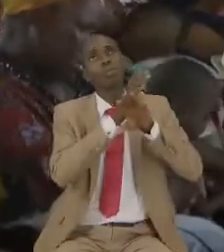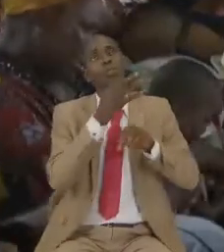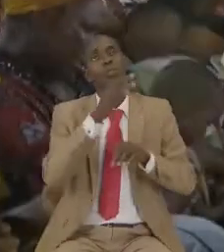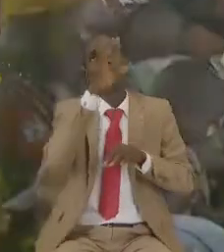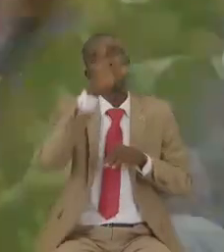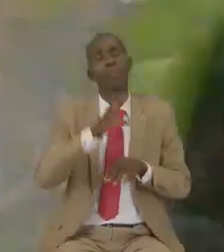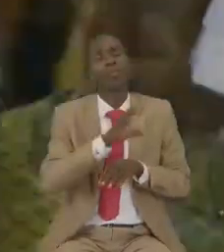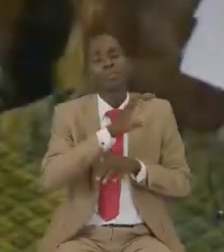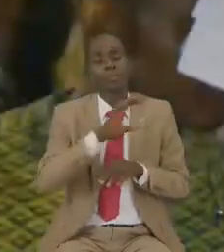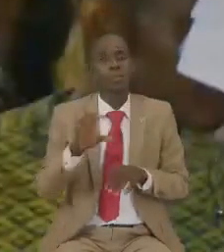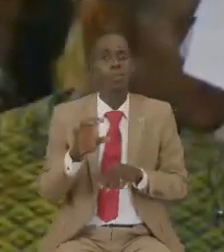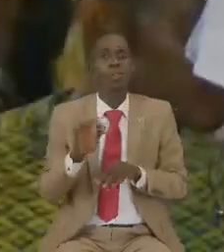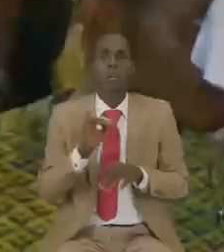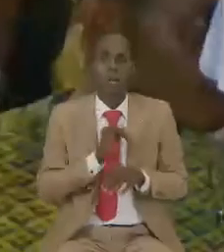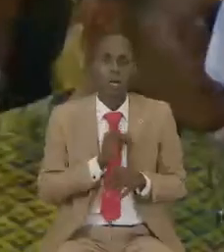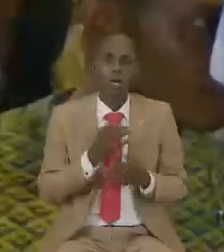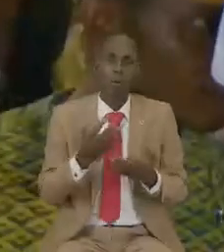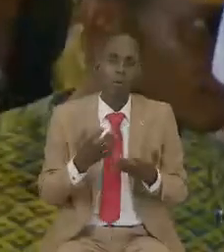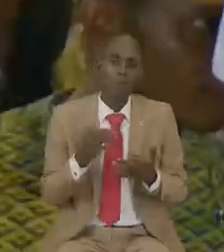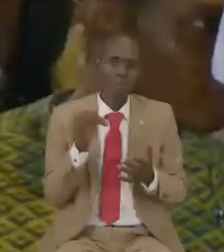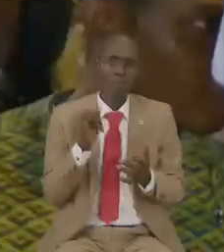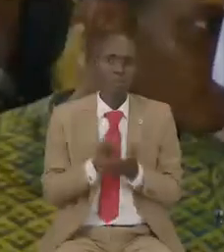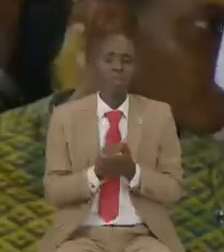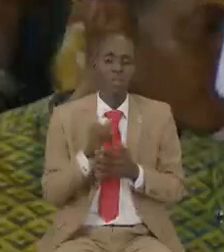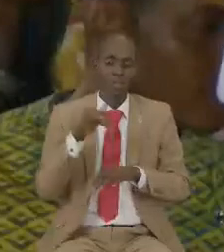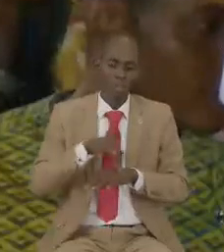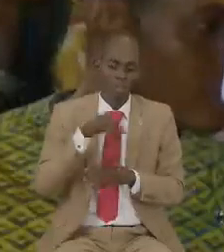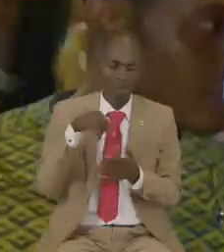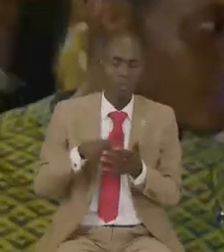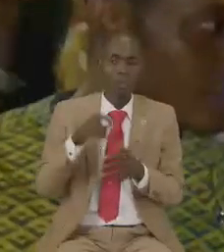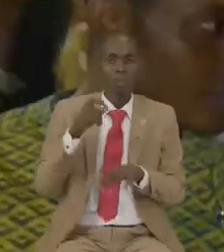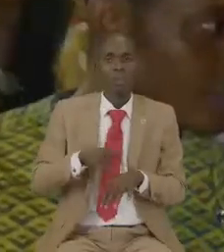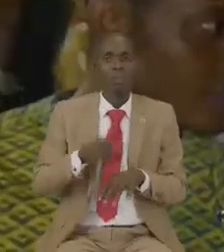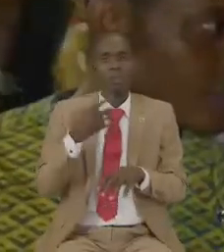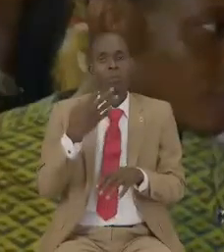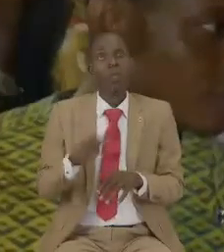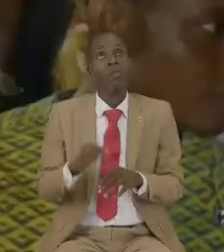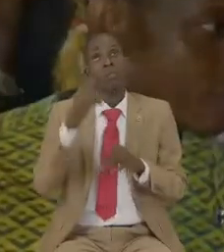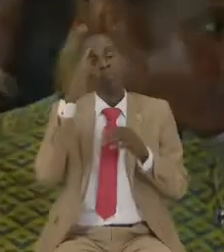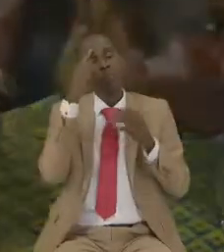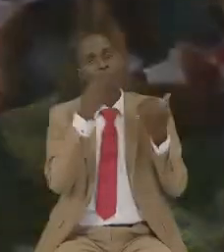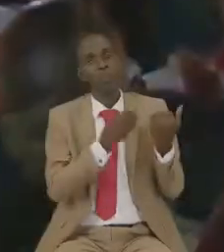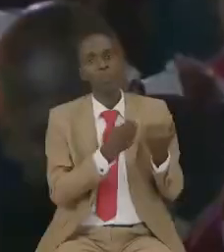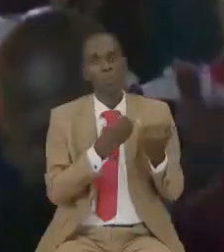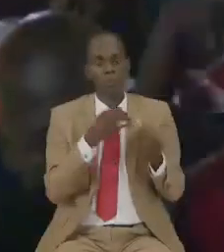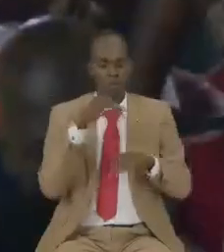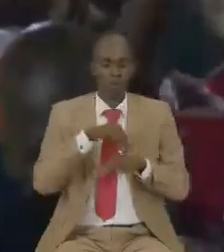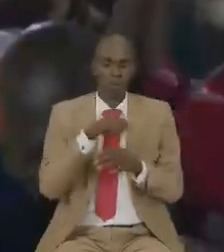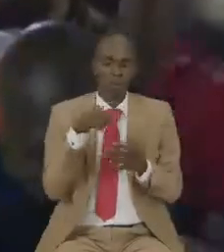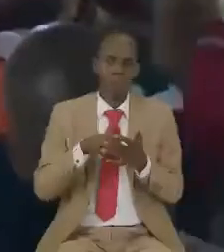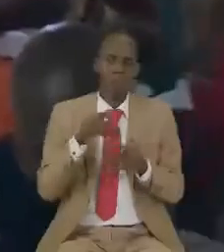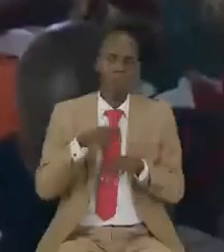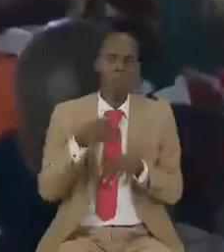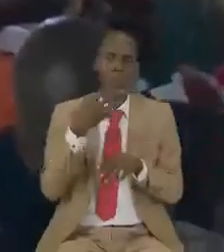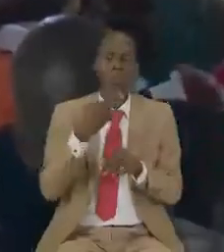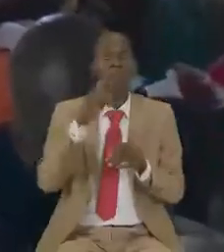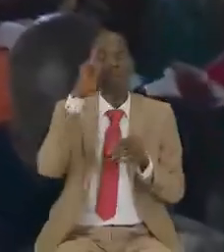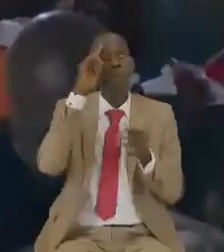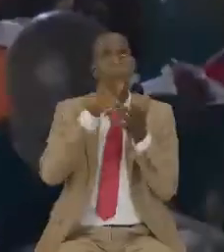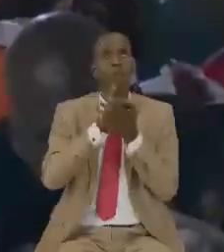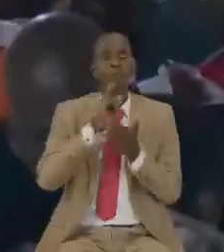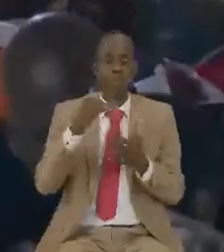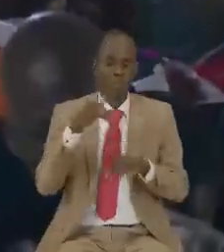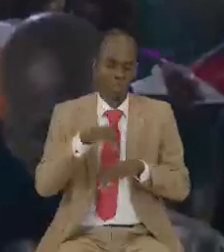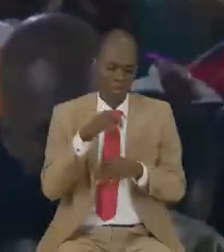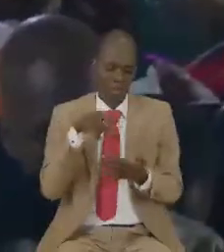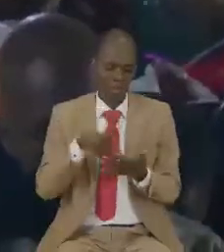want that at this time of faith, at this time of believing, at this